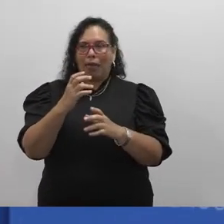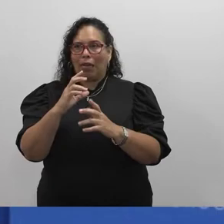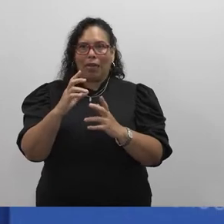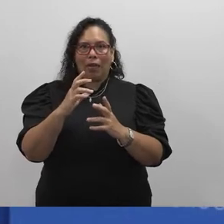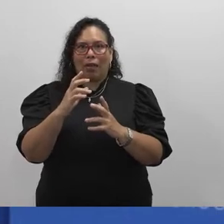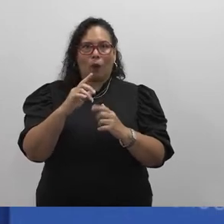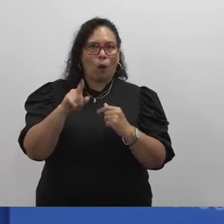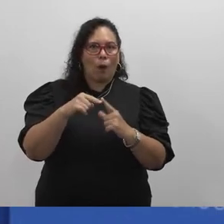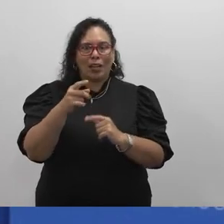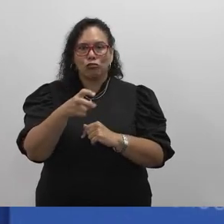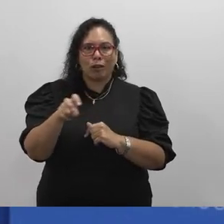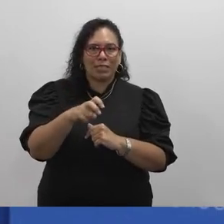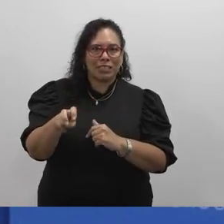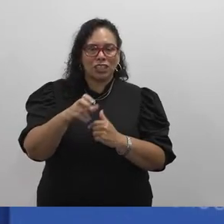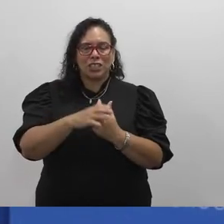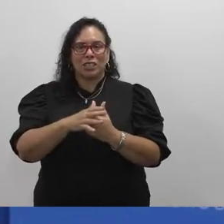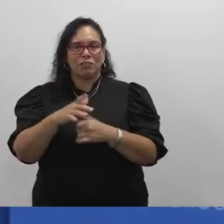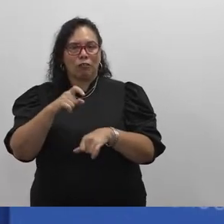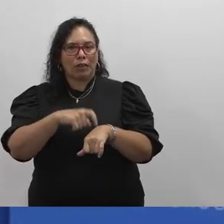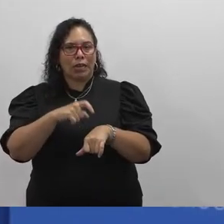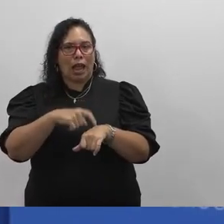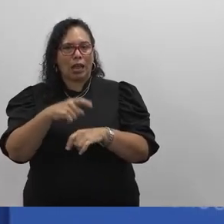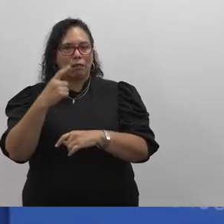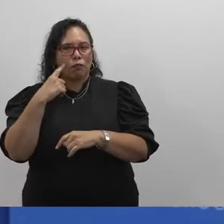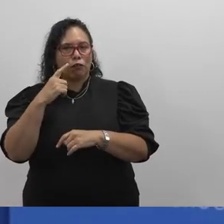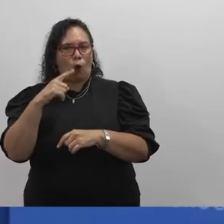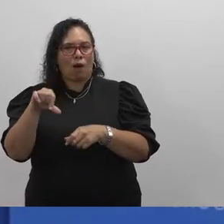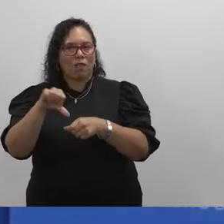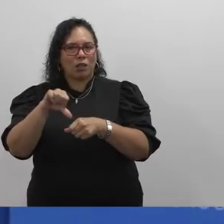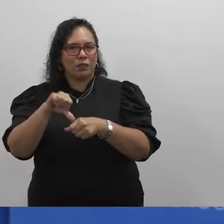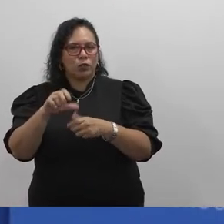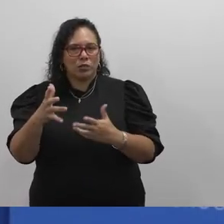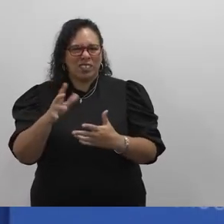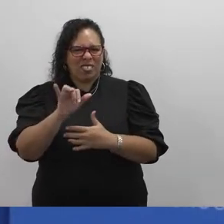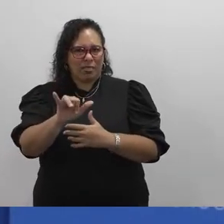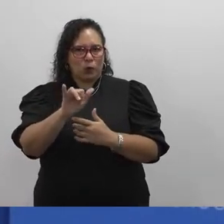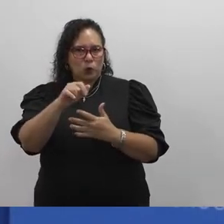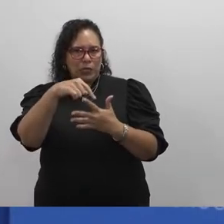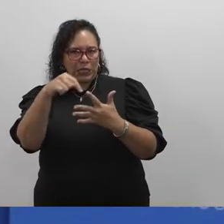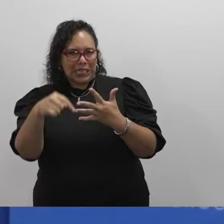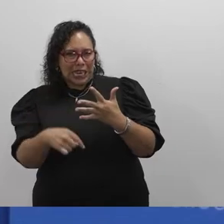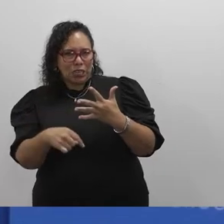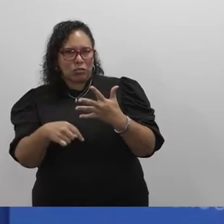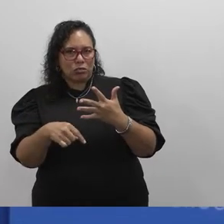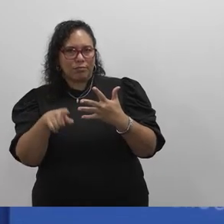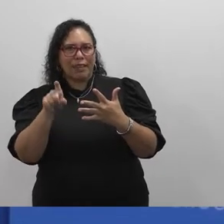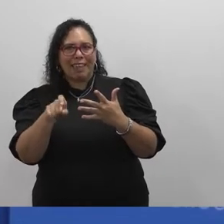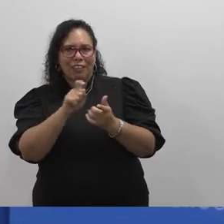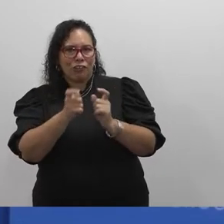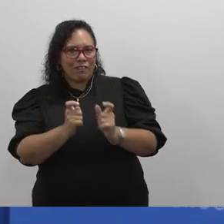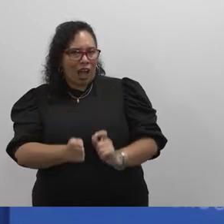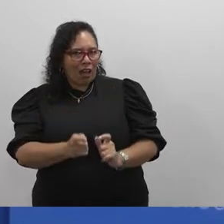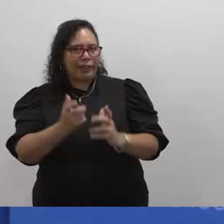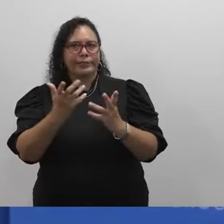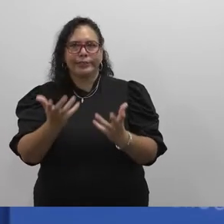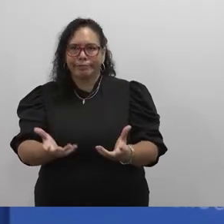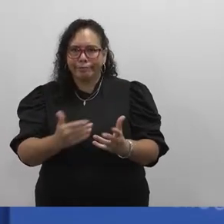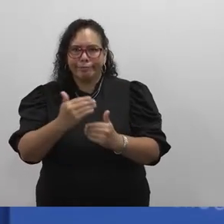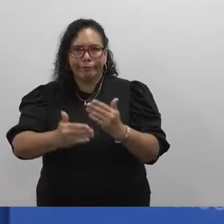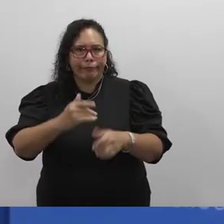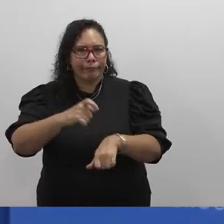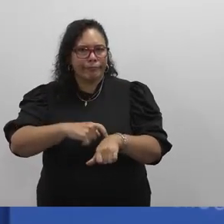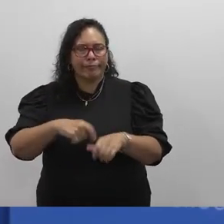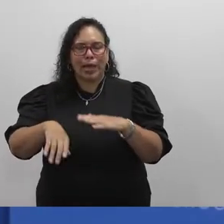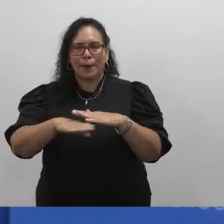transition, you know, in terms of timelines for fossil fuels. Those are the details, all right? Those have to be revised, changed based